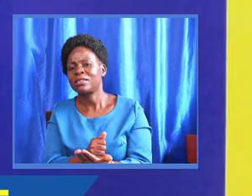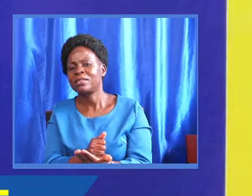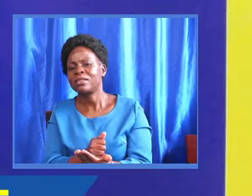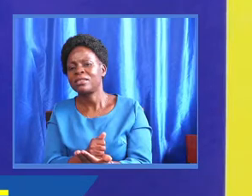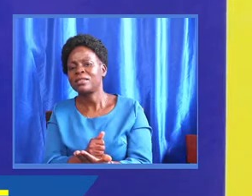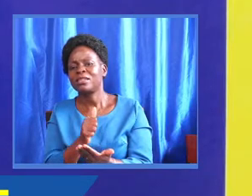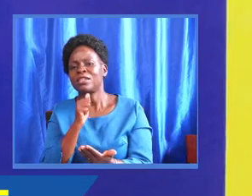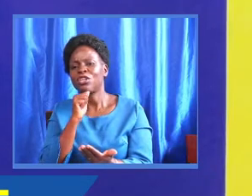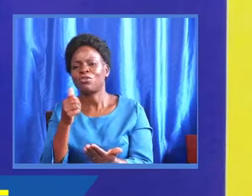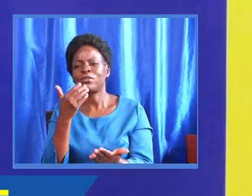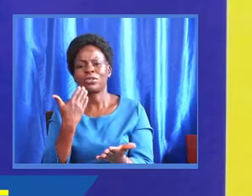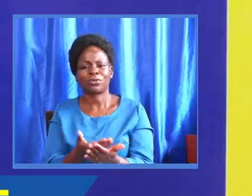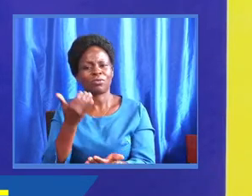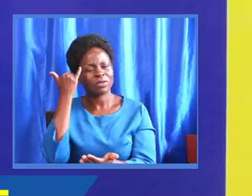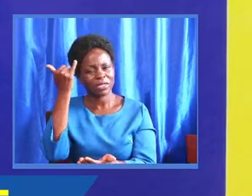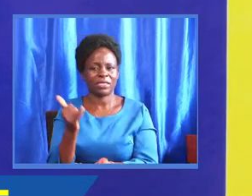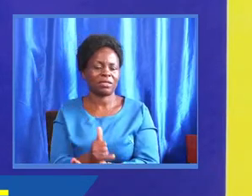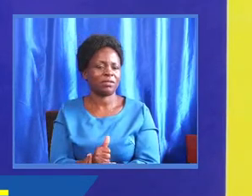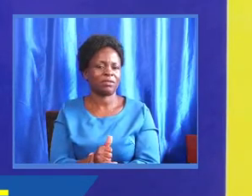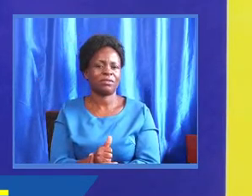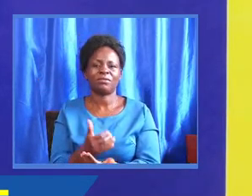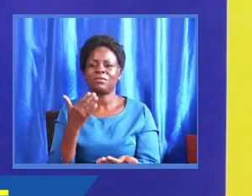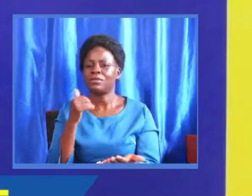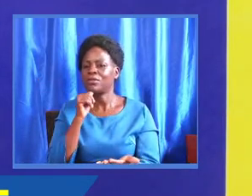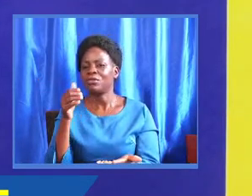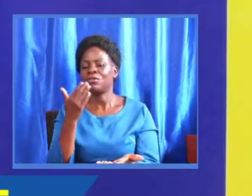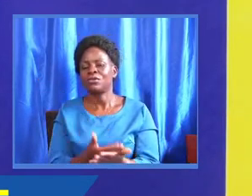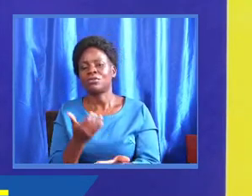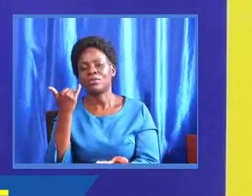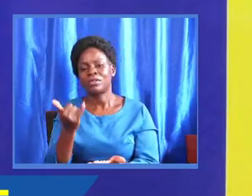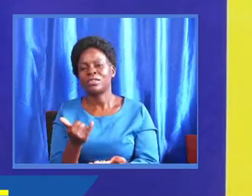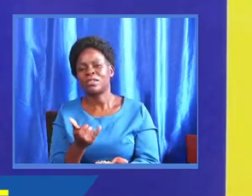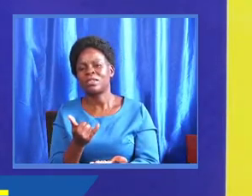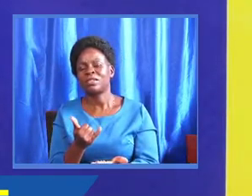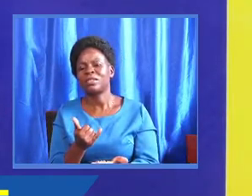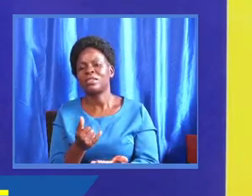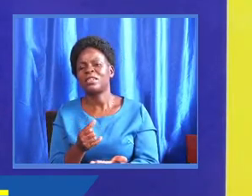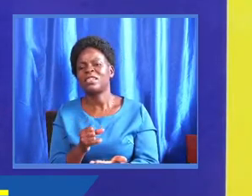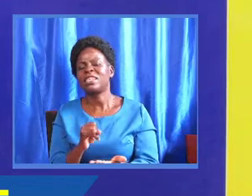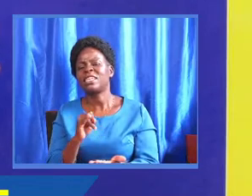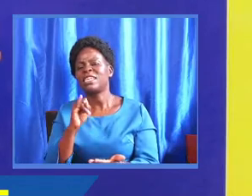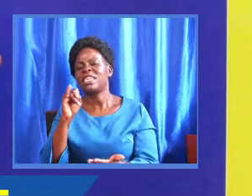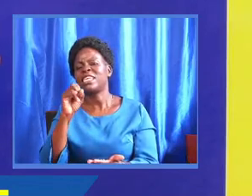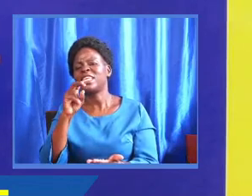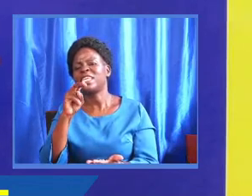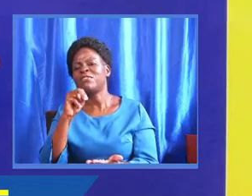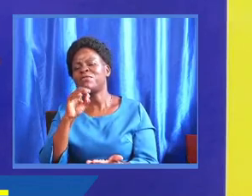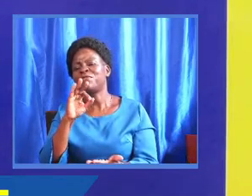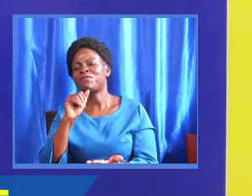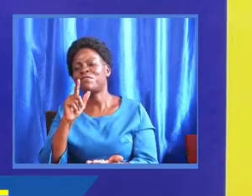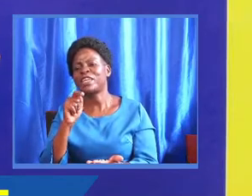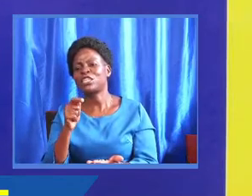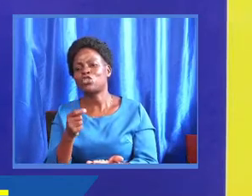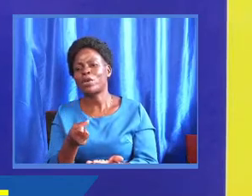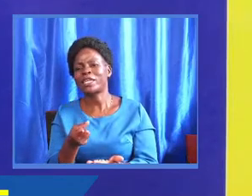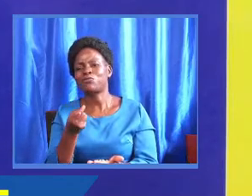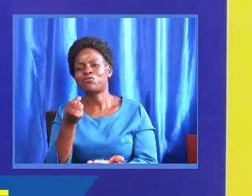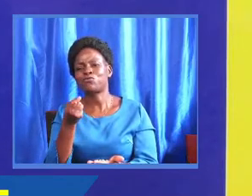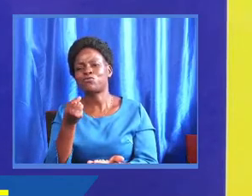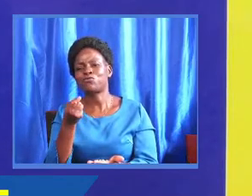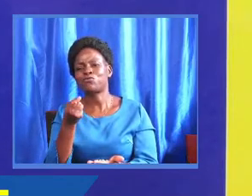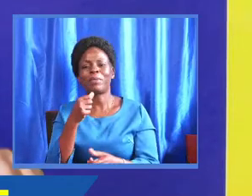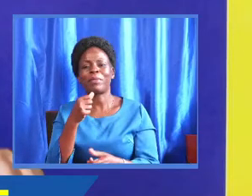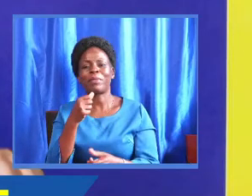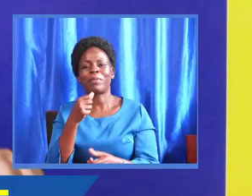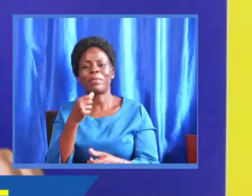not a good idea. Okay, it's not a good idea. Right. Inflation will eat up your money over the years.